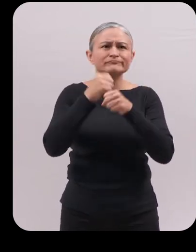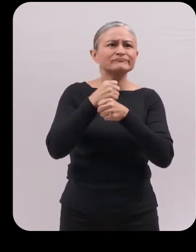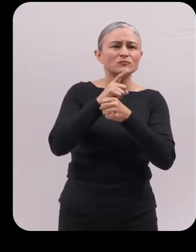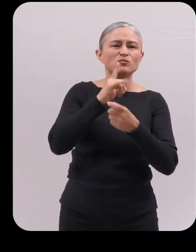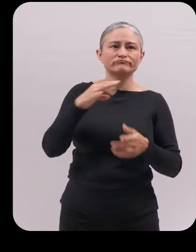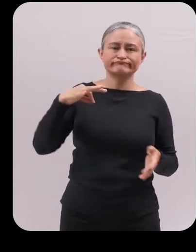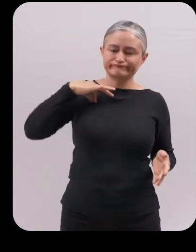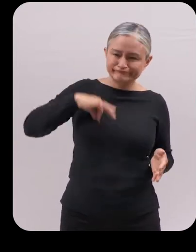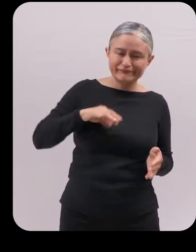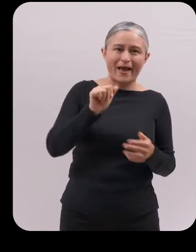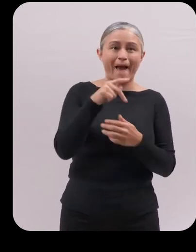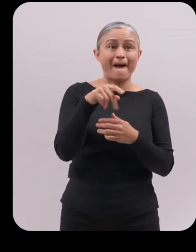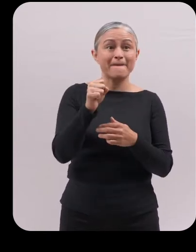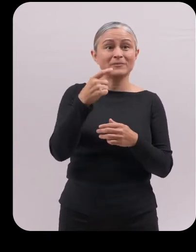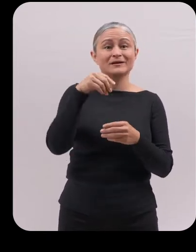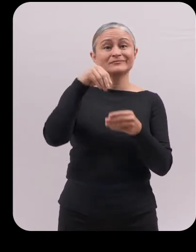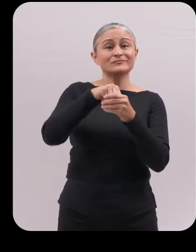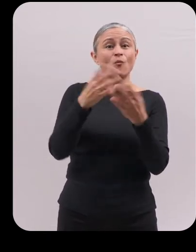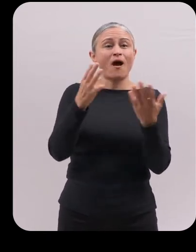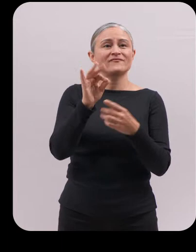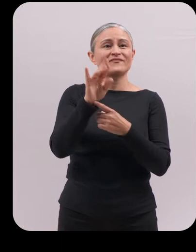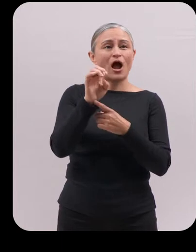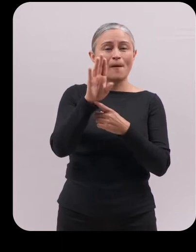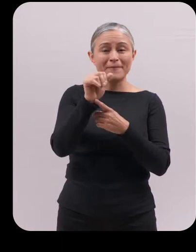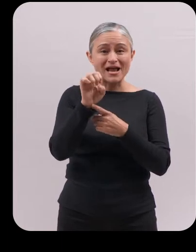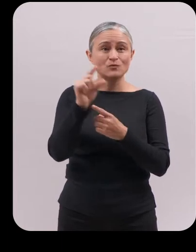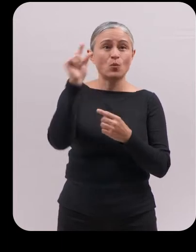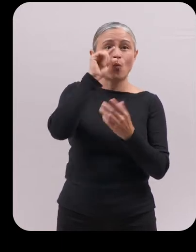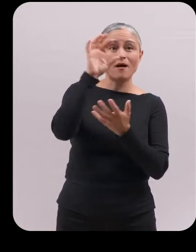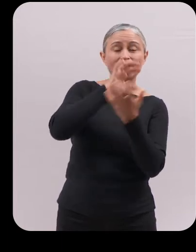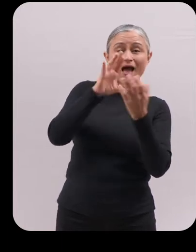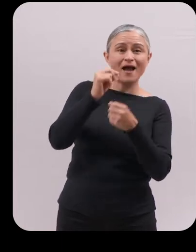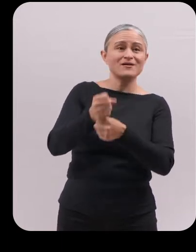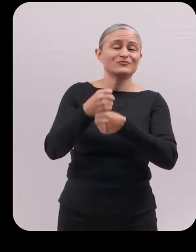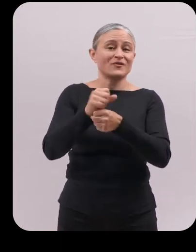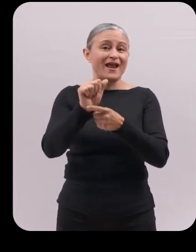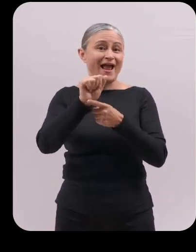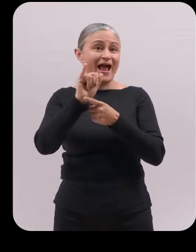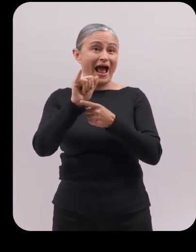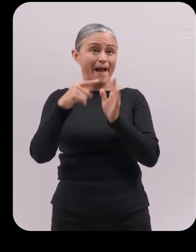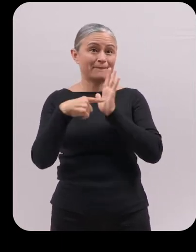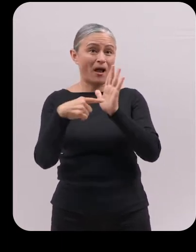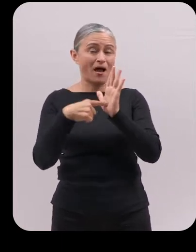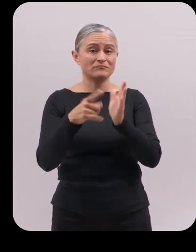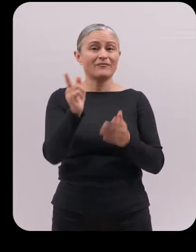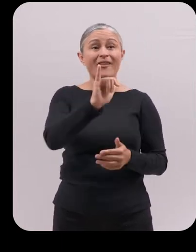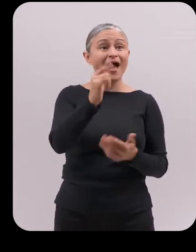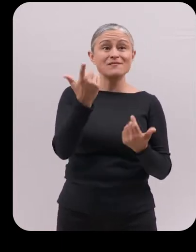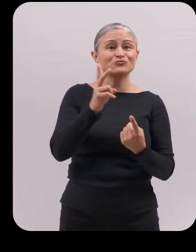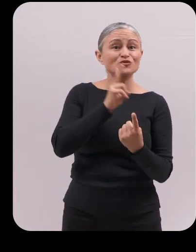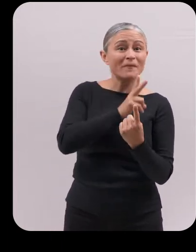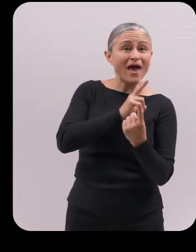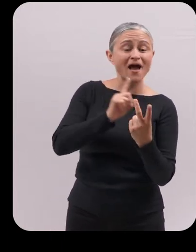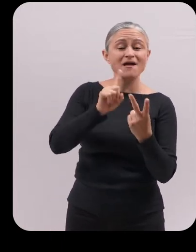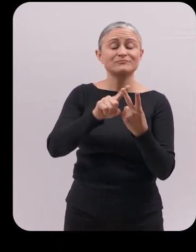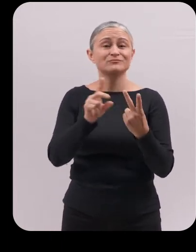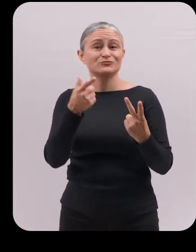apps with Firebase, Google Cloud, and generative AI models like Gemini and